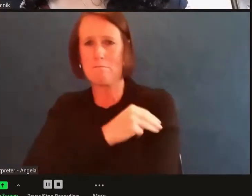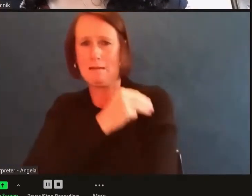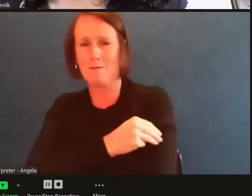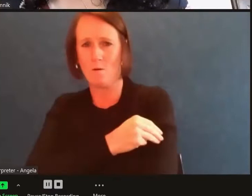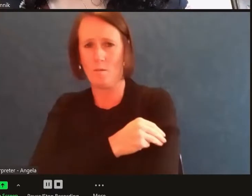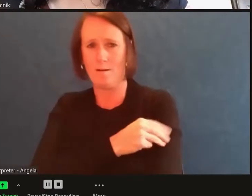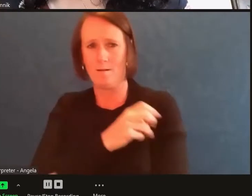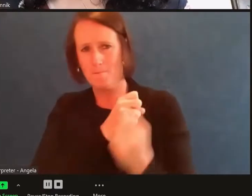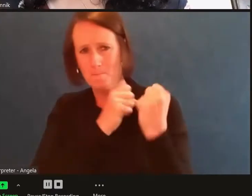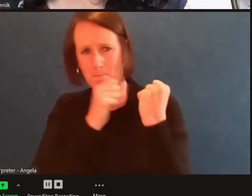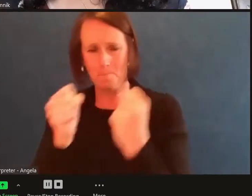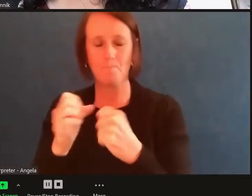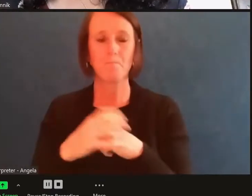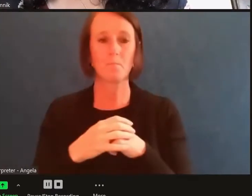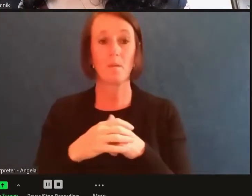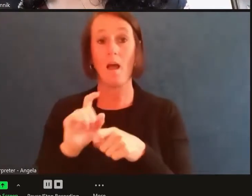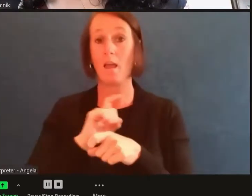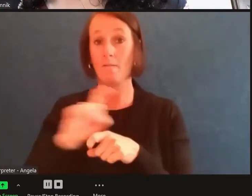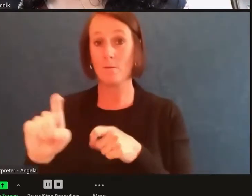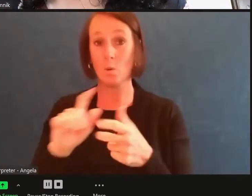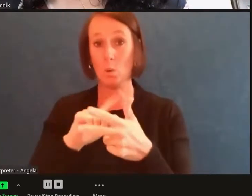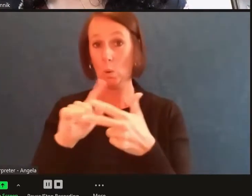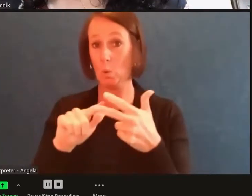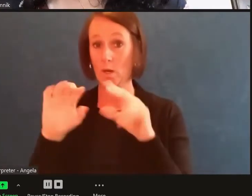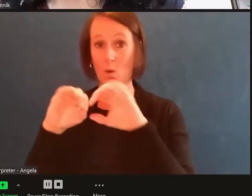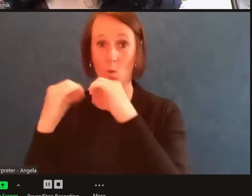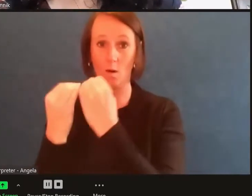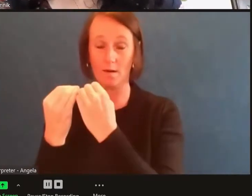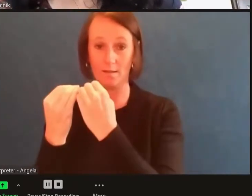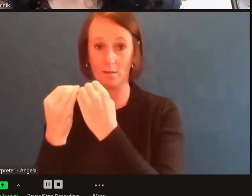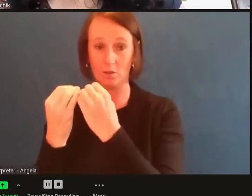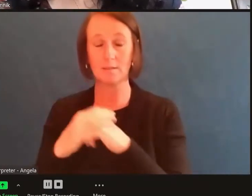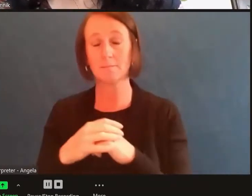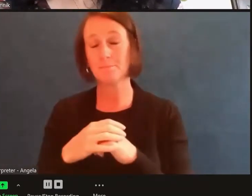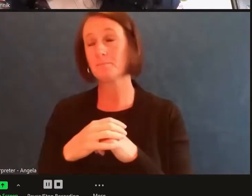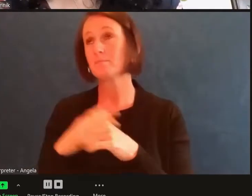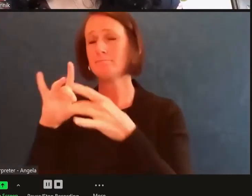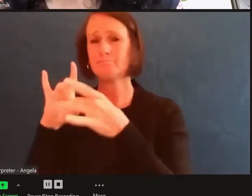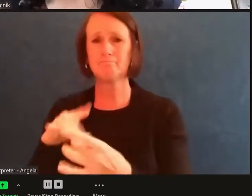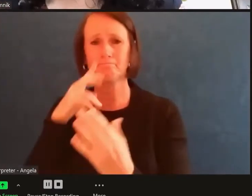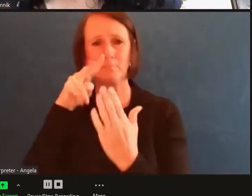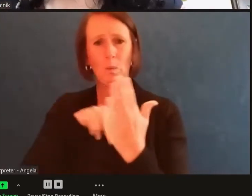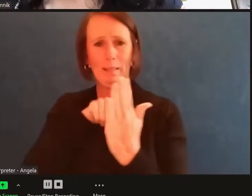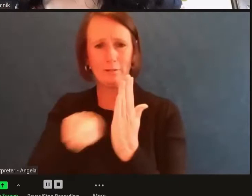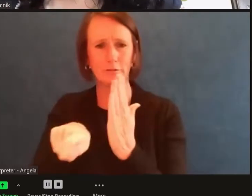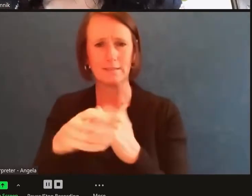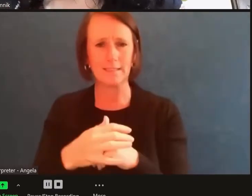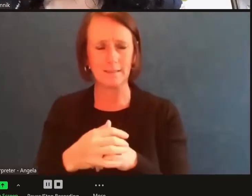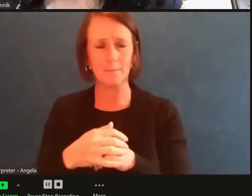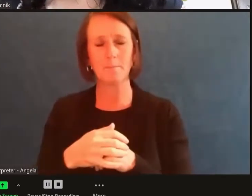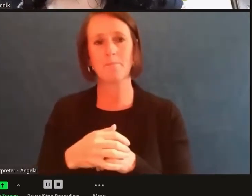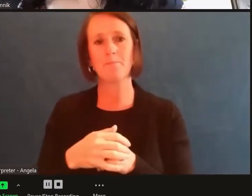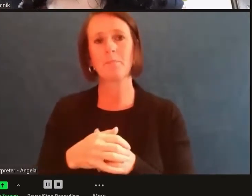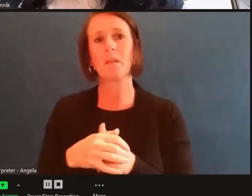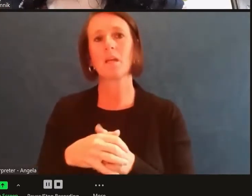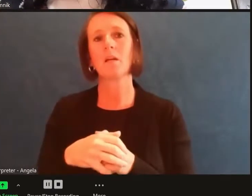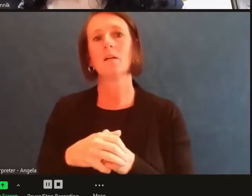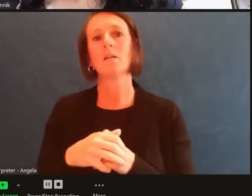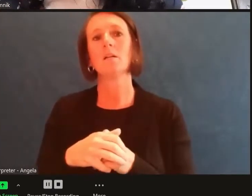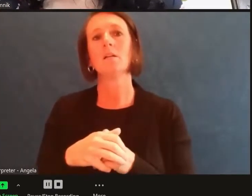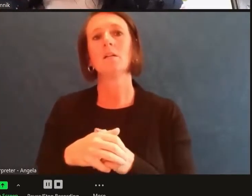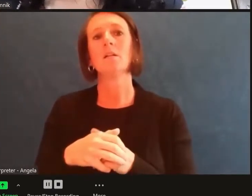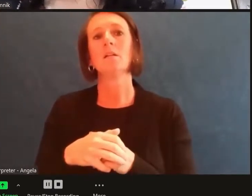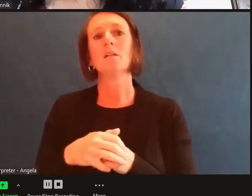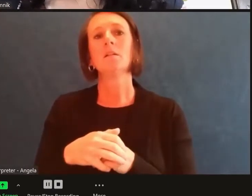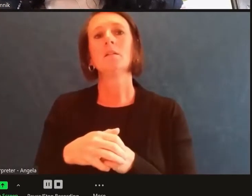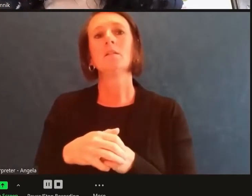3 organizations very near and dear to my heart in literacy, the Canadian Children's Book Centre with Rose Vespa as the new executive